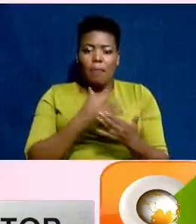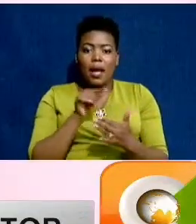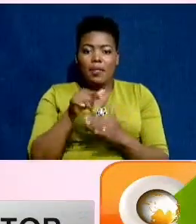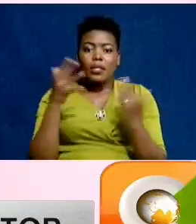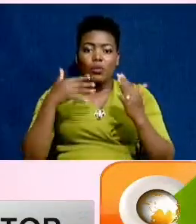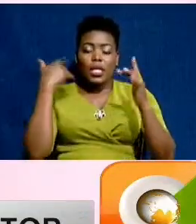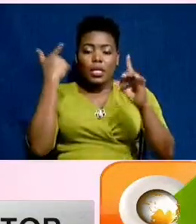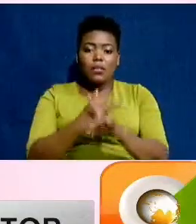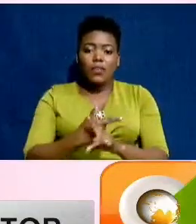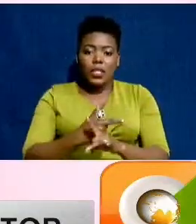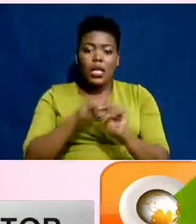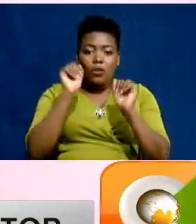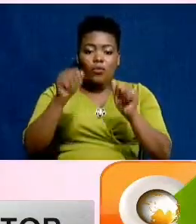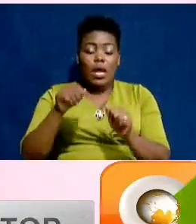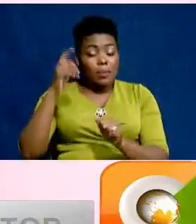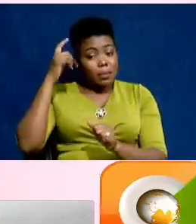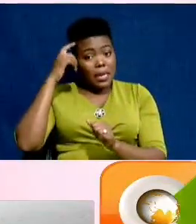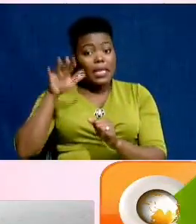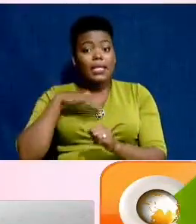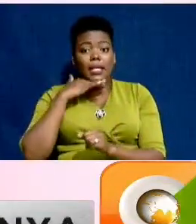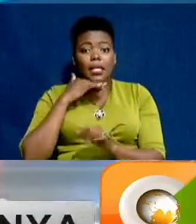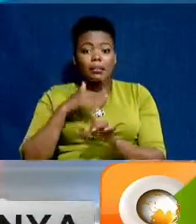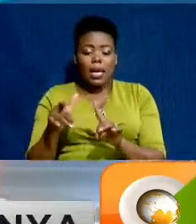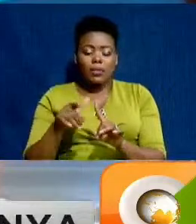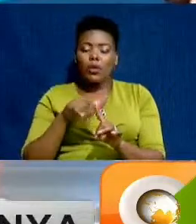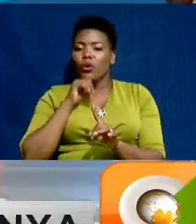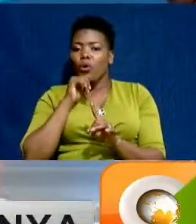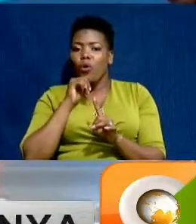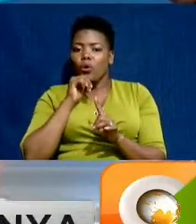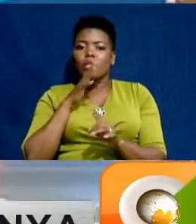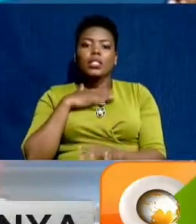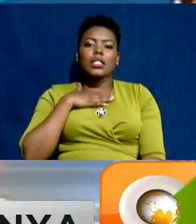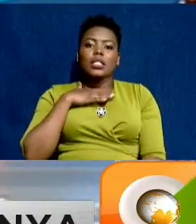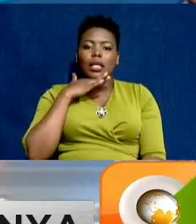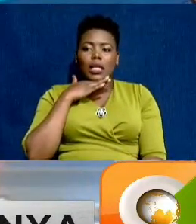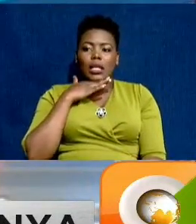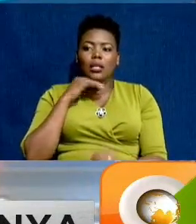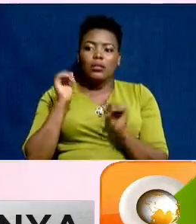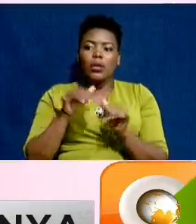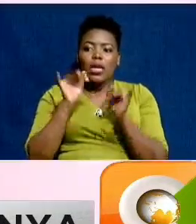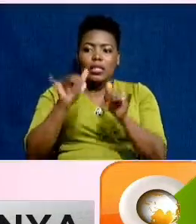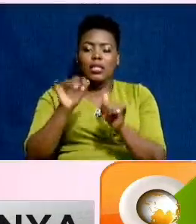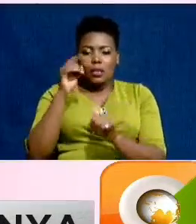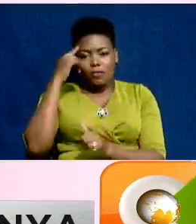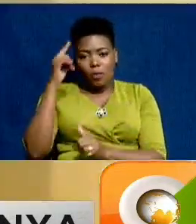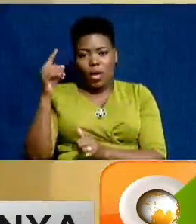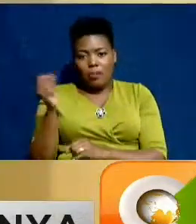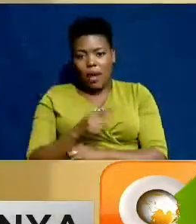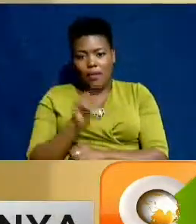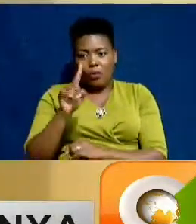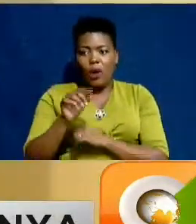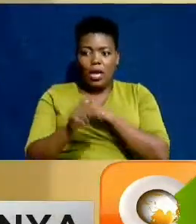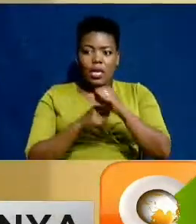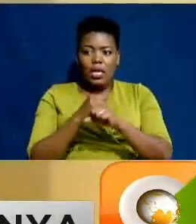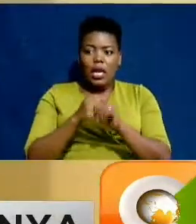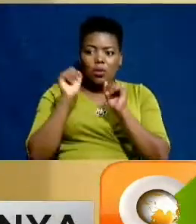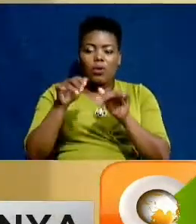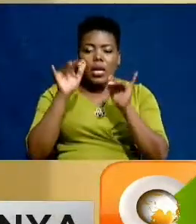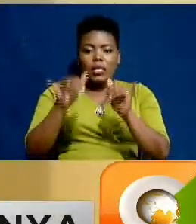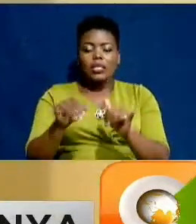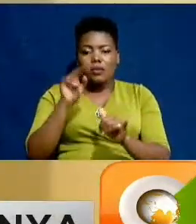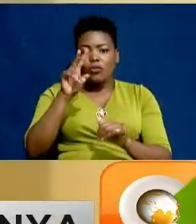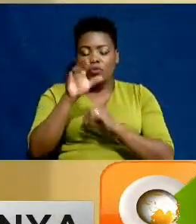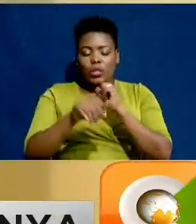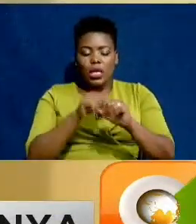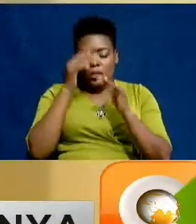the difference is. You can be brain dead, but you're not clinically dead. You can be brain dead, you can survive for a month. Yeah. You can survive for a year. You can survive even